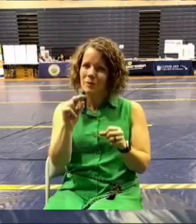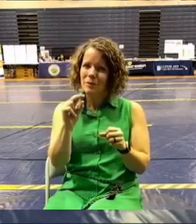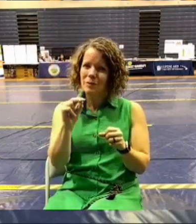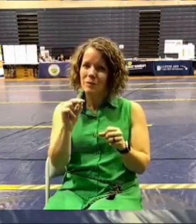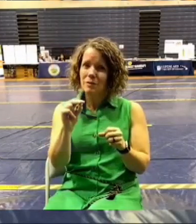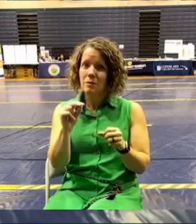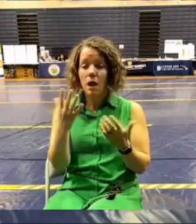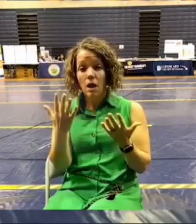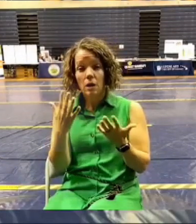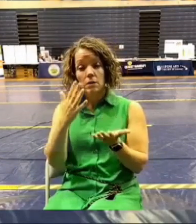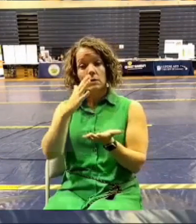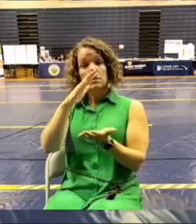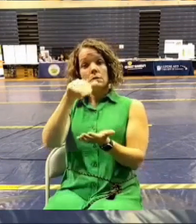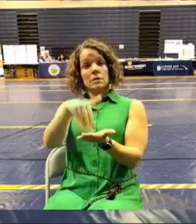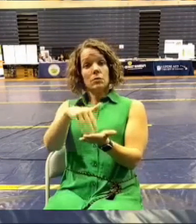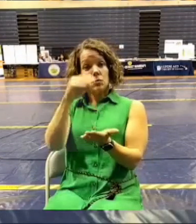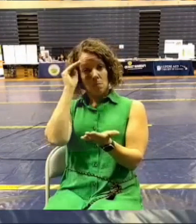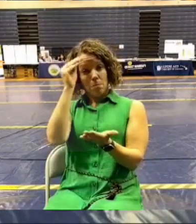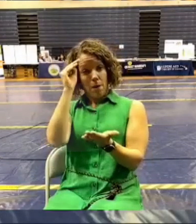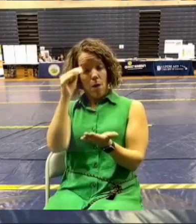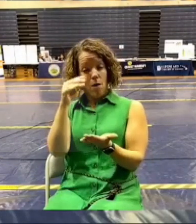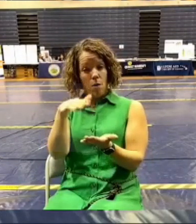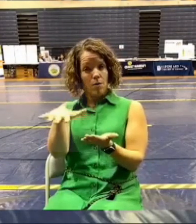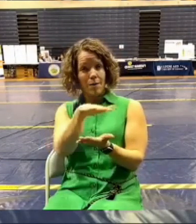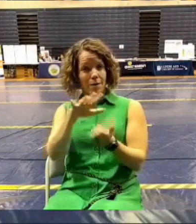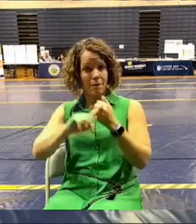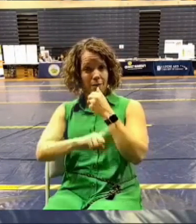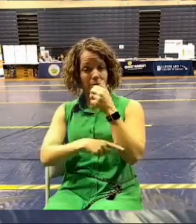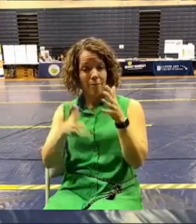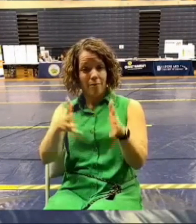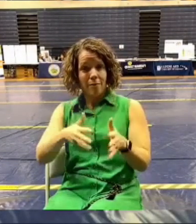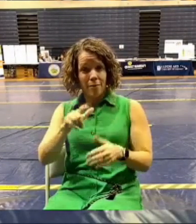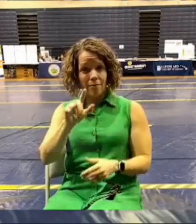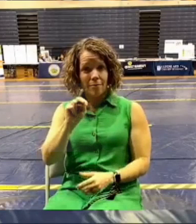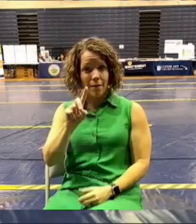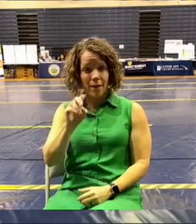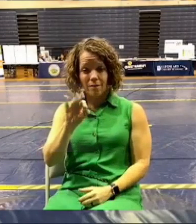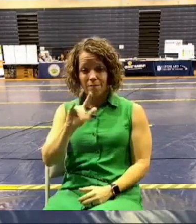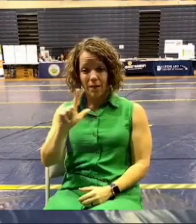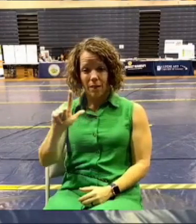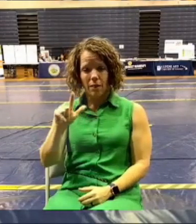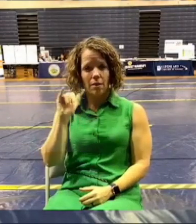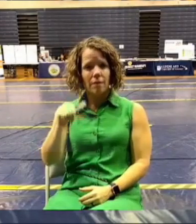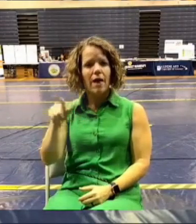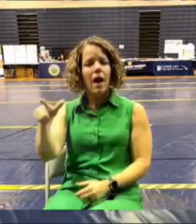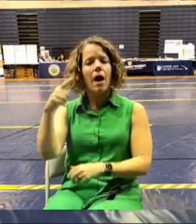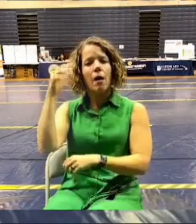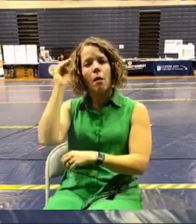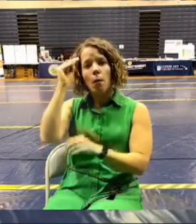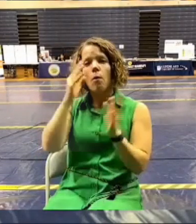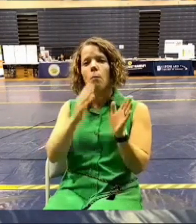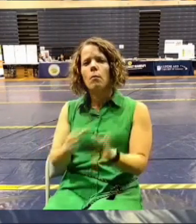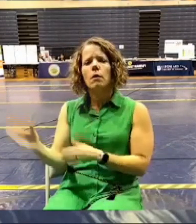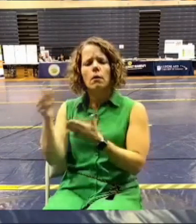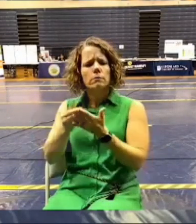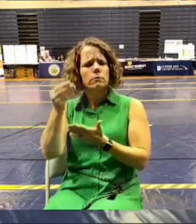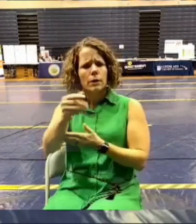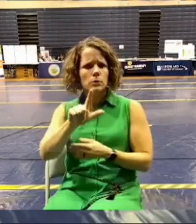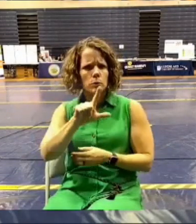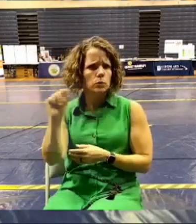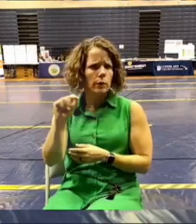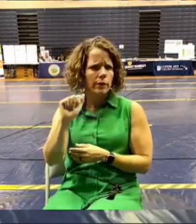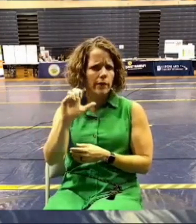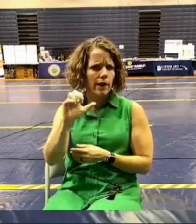landfill, there's the 20 acres that I believe the county is planning to purchase